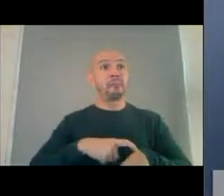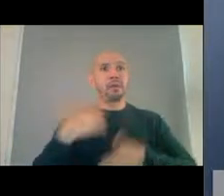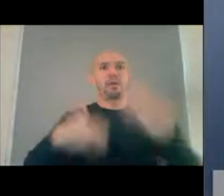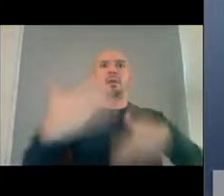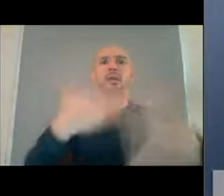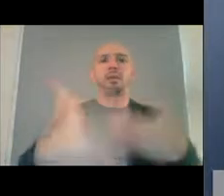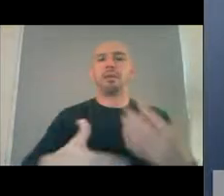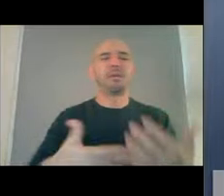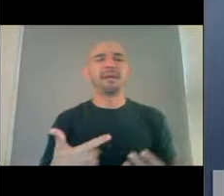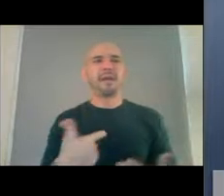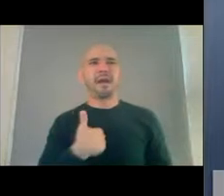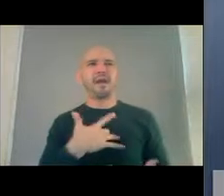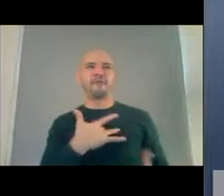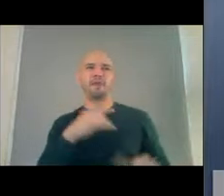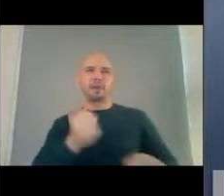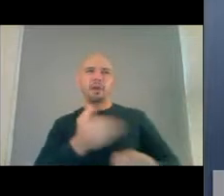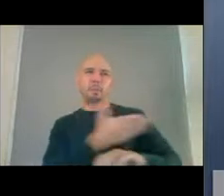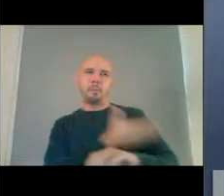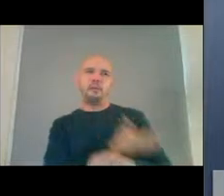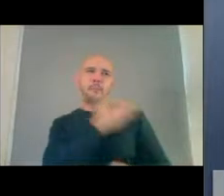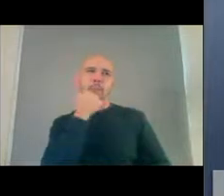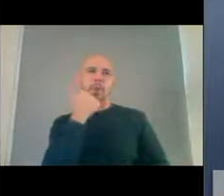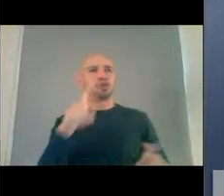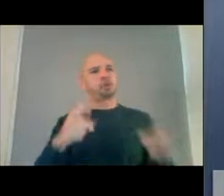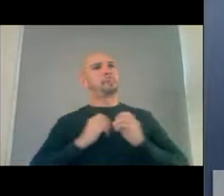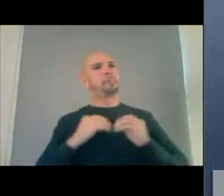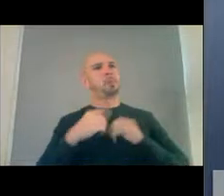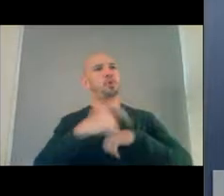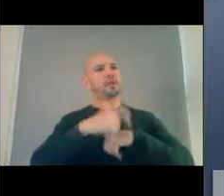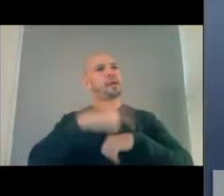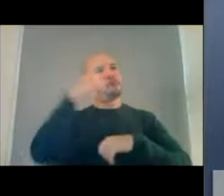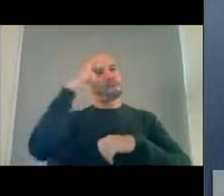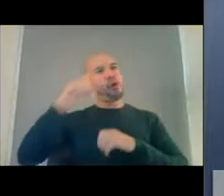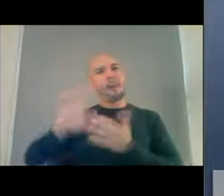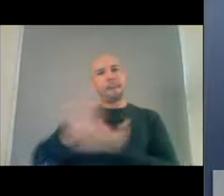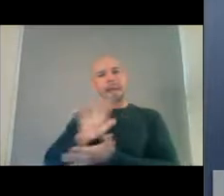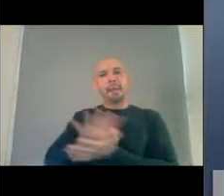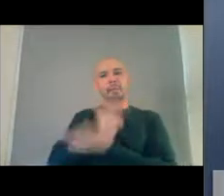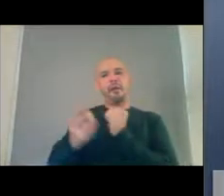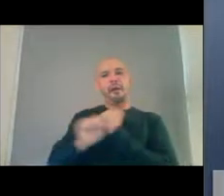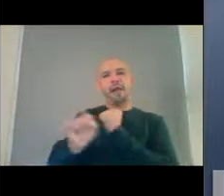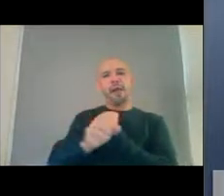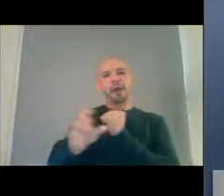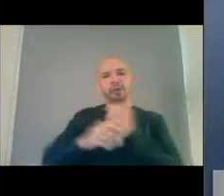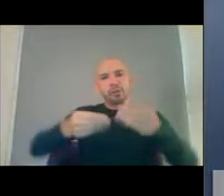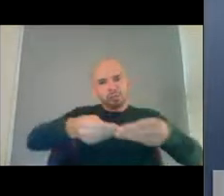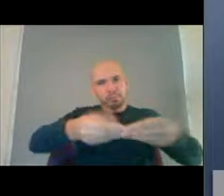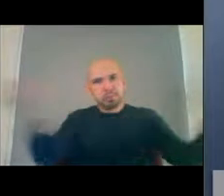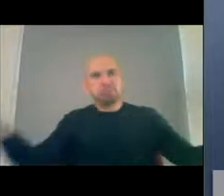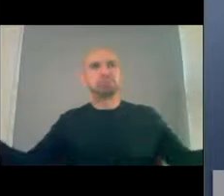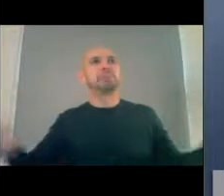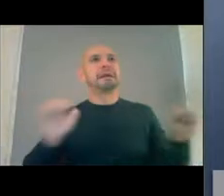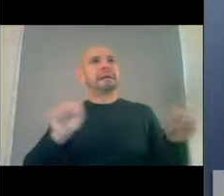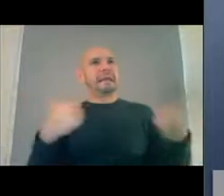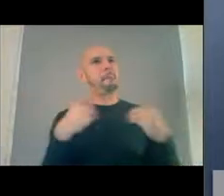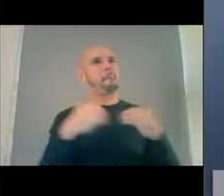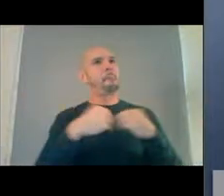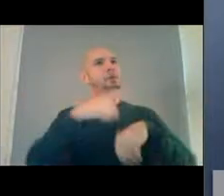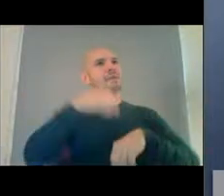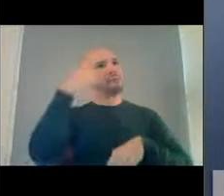in terms of getting like flyers out a little bit sooner so that we could um have more time to canvas like lorena